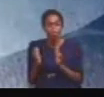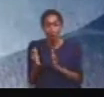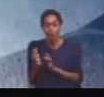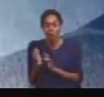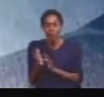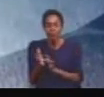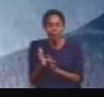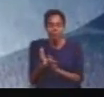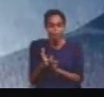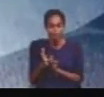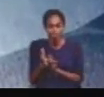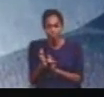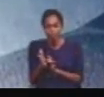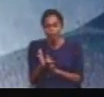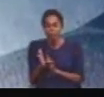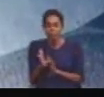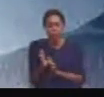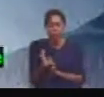Jesus.